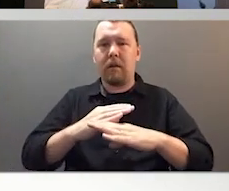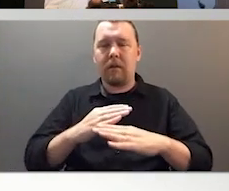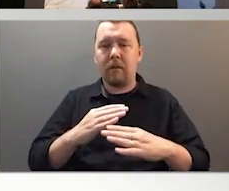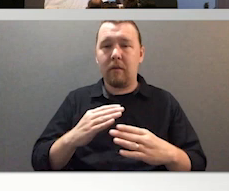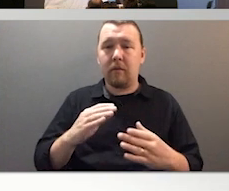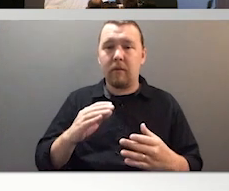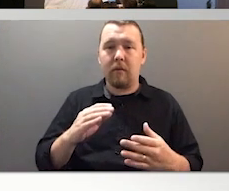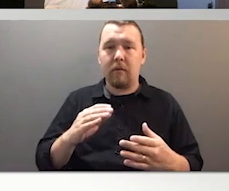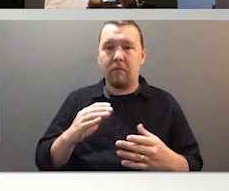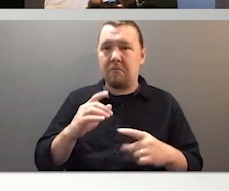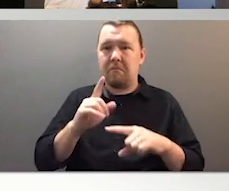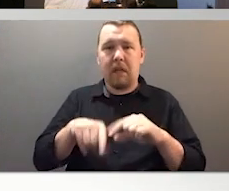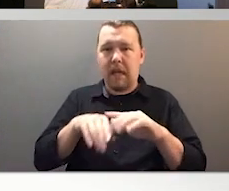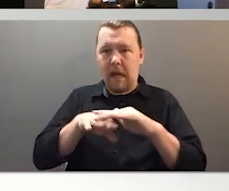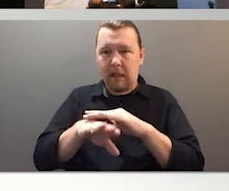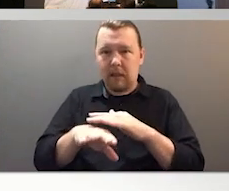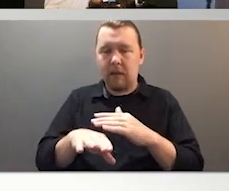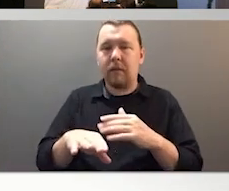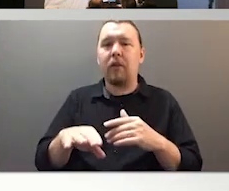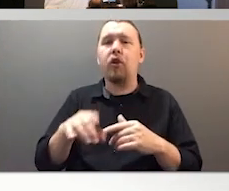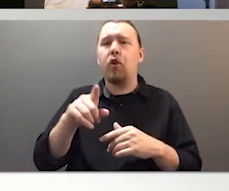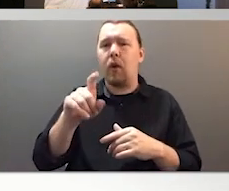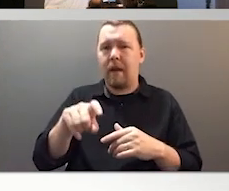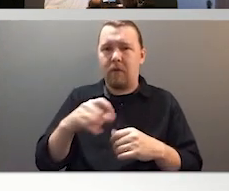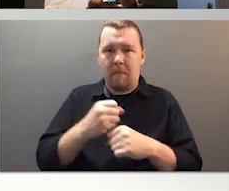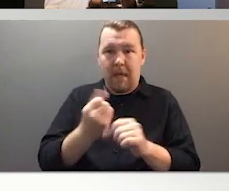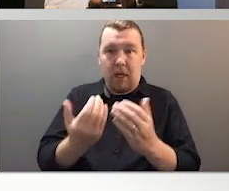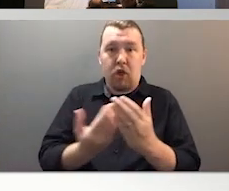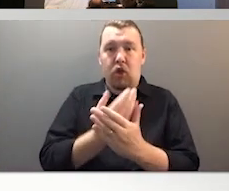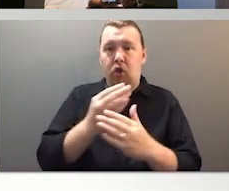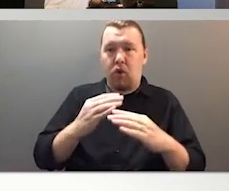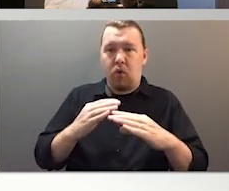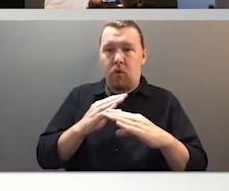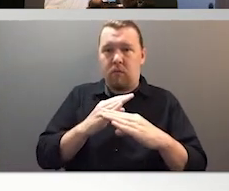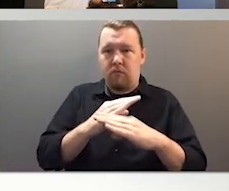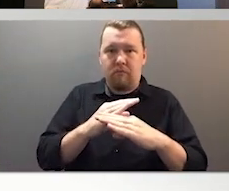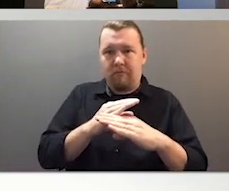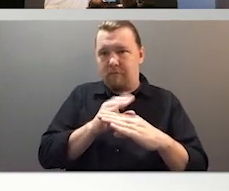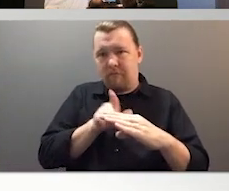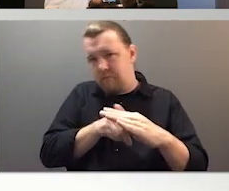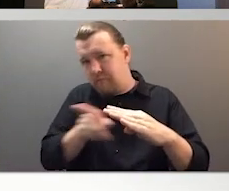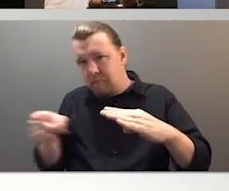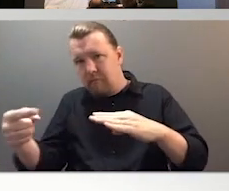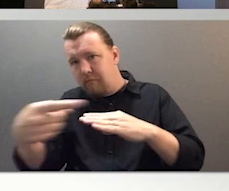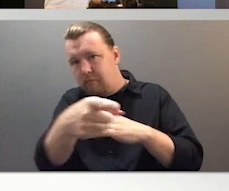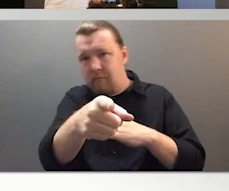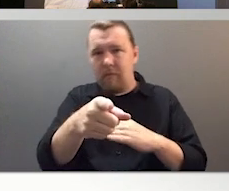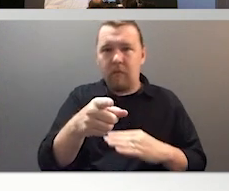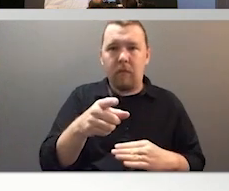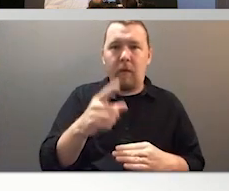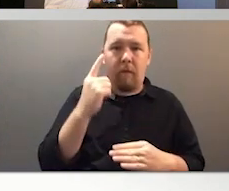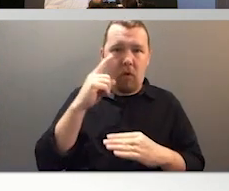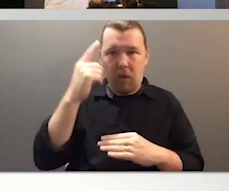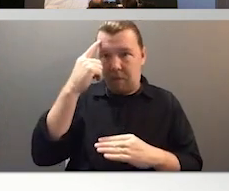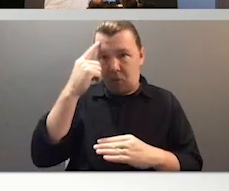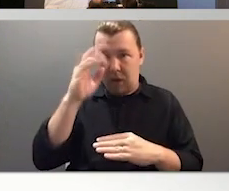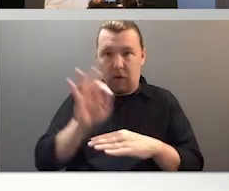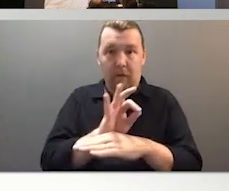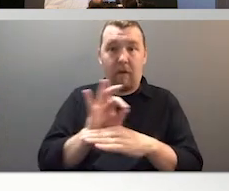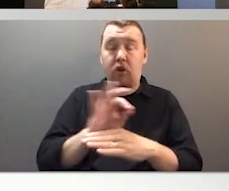then you have to recreate pathways in order for your brain to actually start to function again the way it's supposed